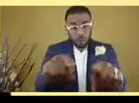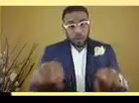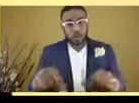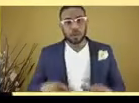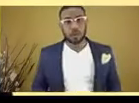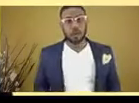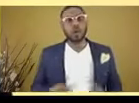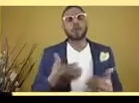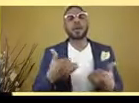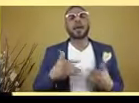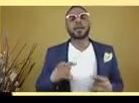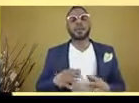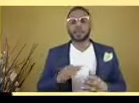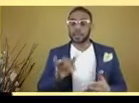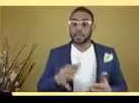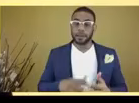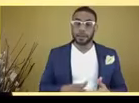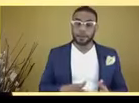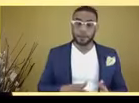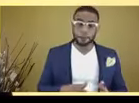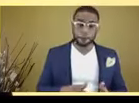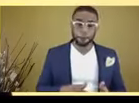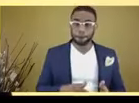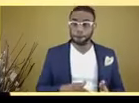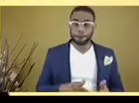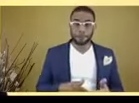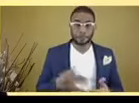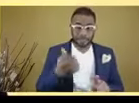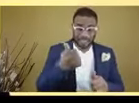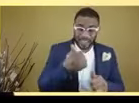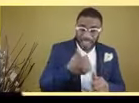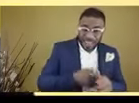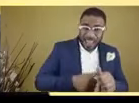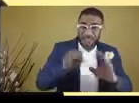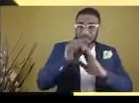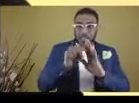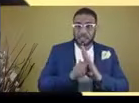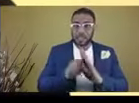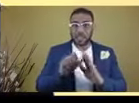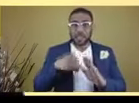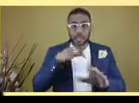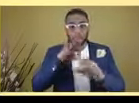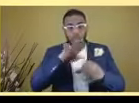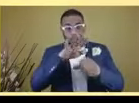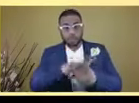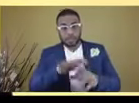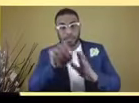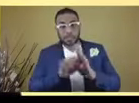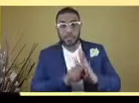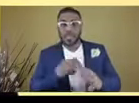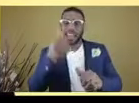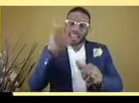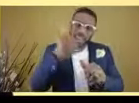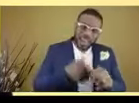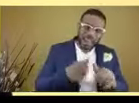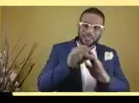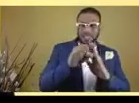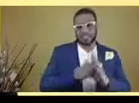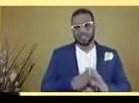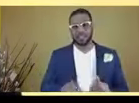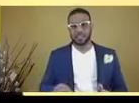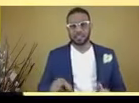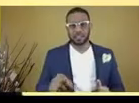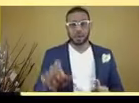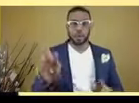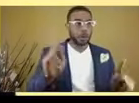have it, that every state that is a voter suppression state and every state where